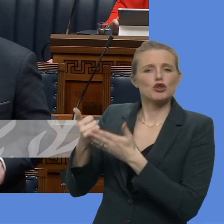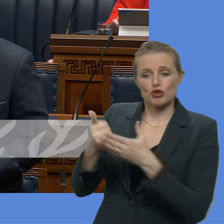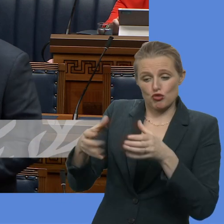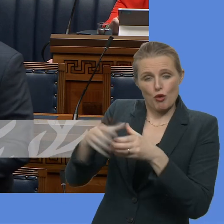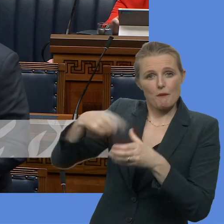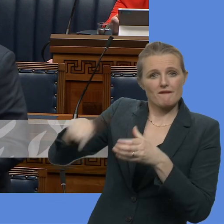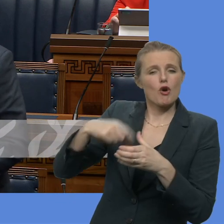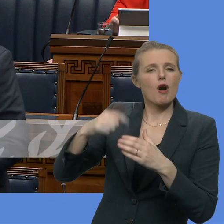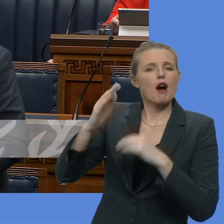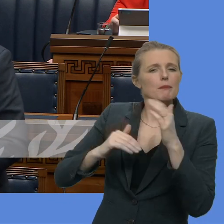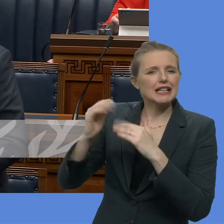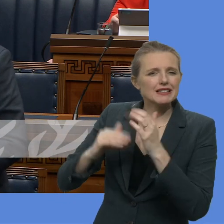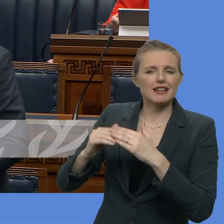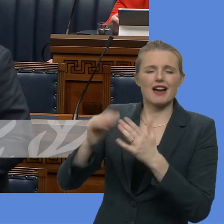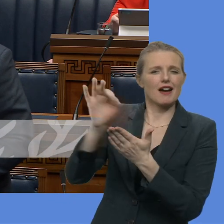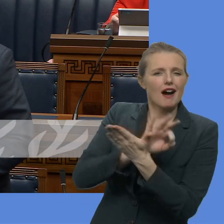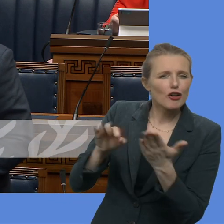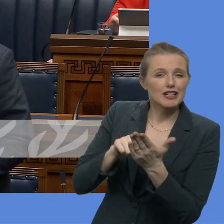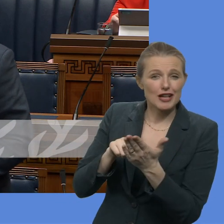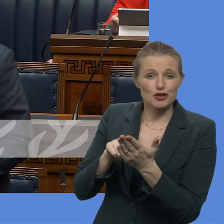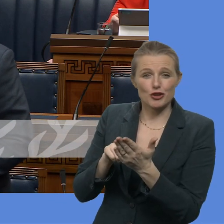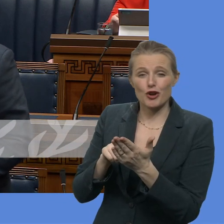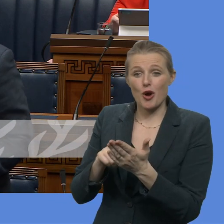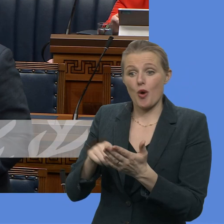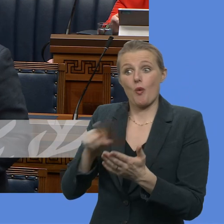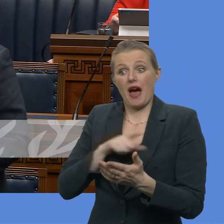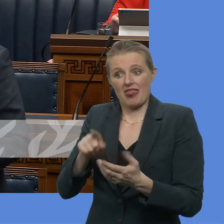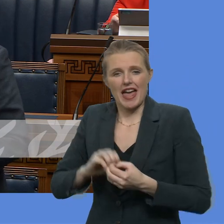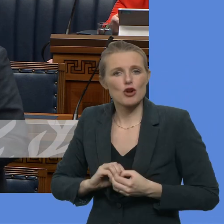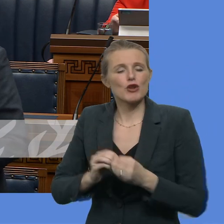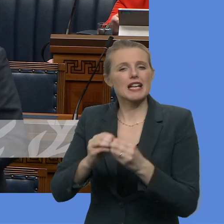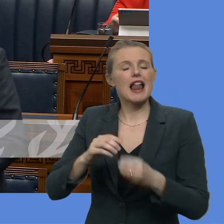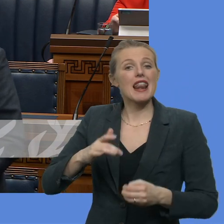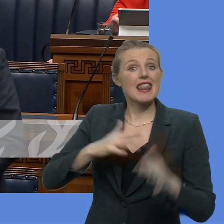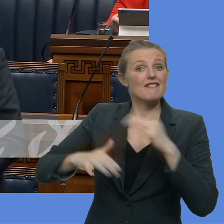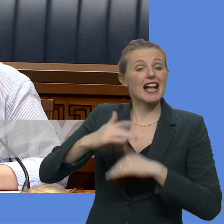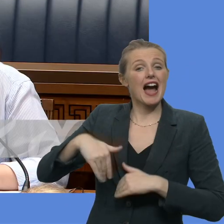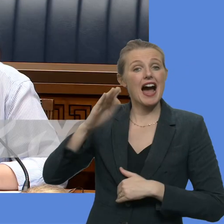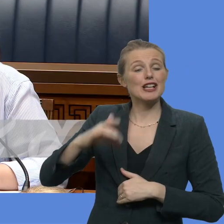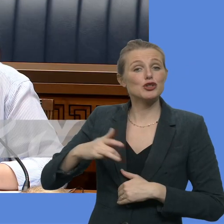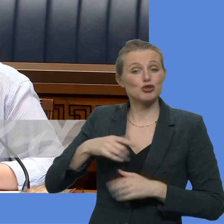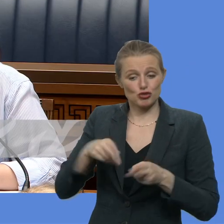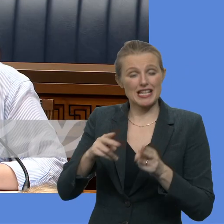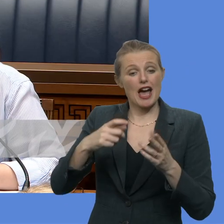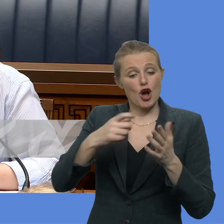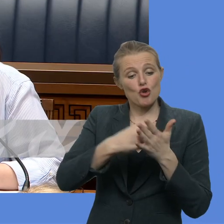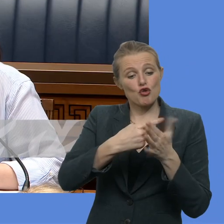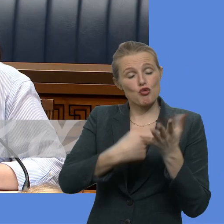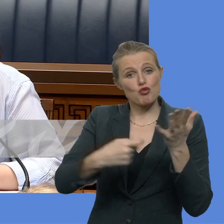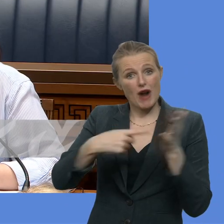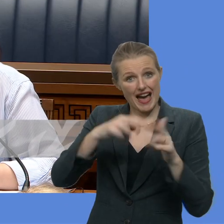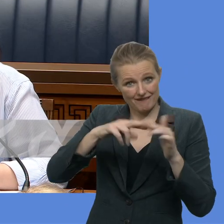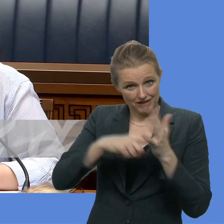the production of the Living High Streets Craft Kit. And this was piloted in Downpatrick and led by